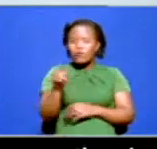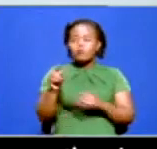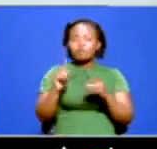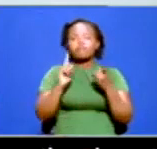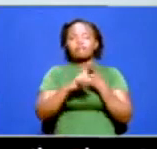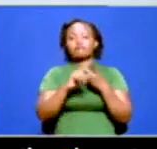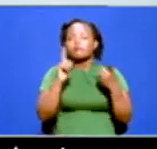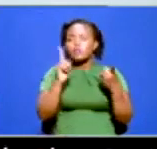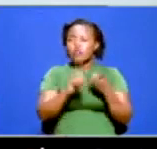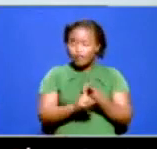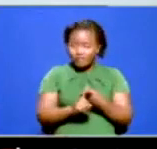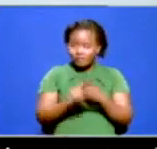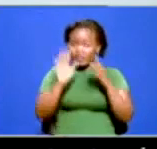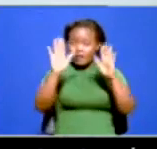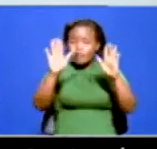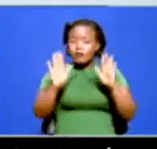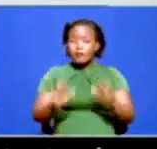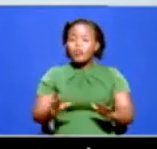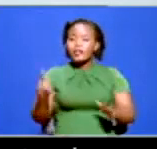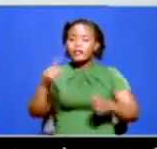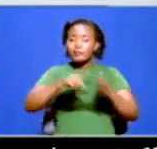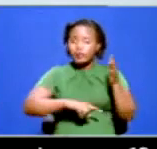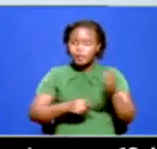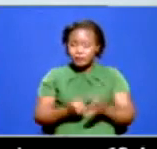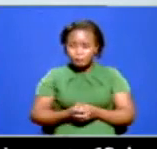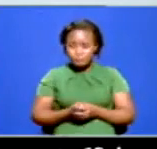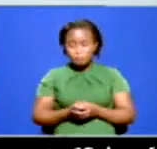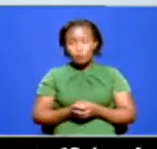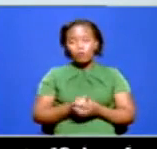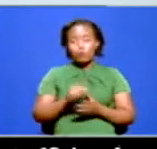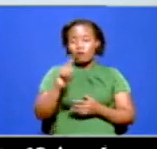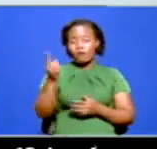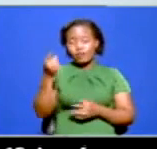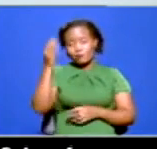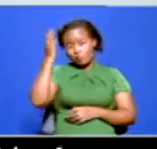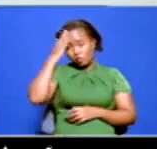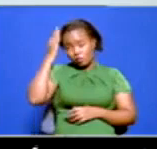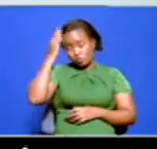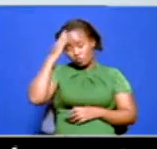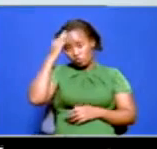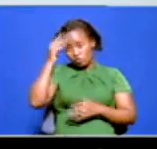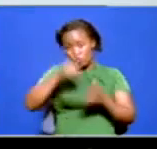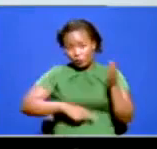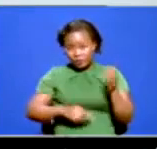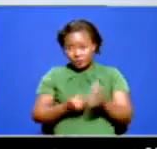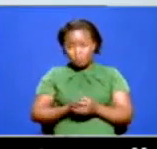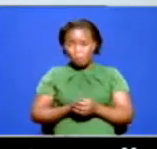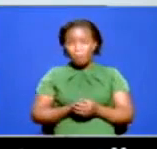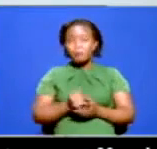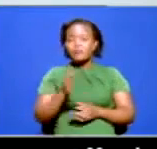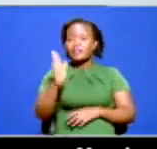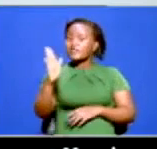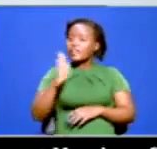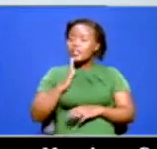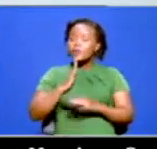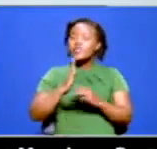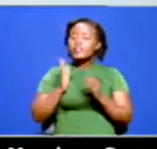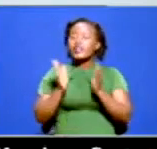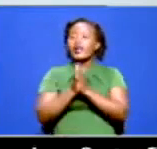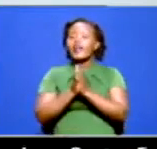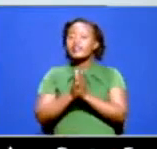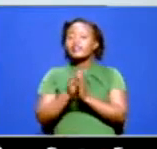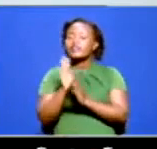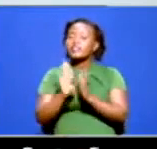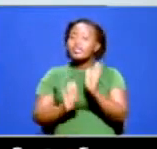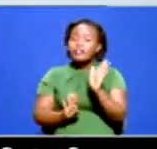and I think it's important to underscore that security and development